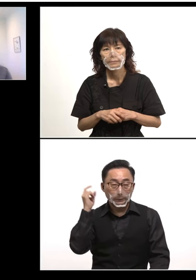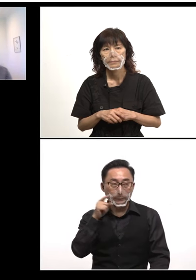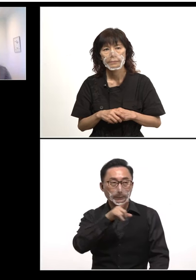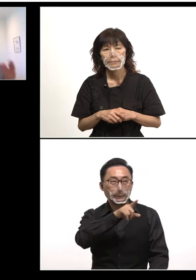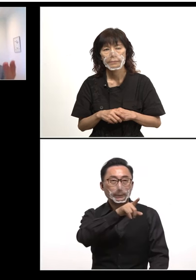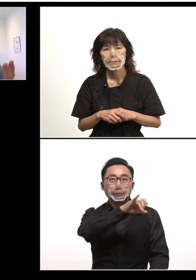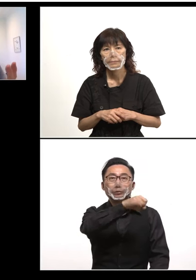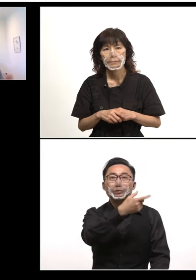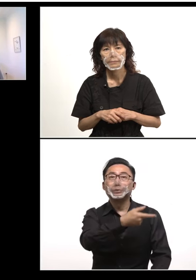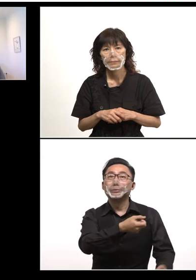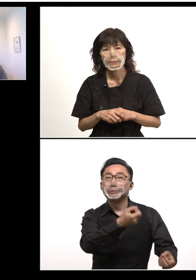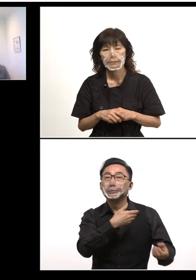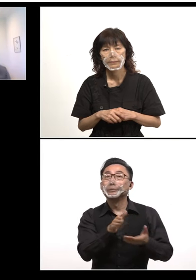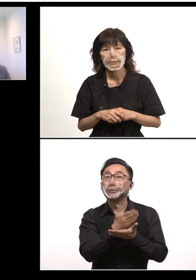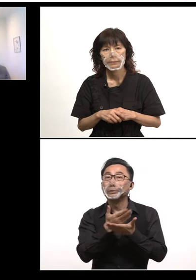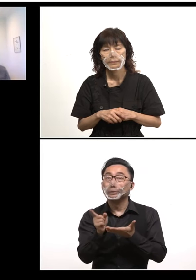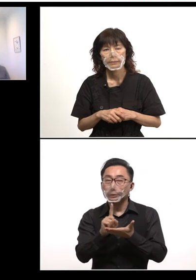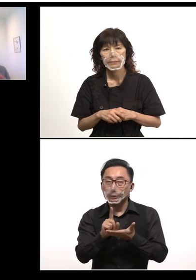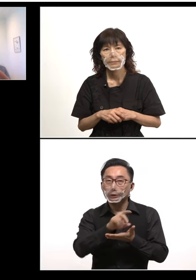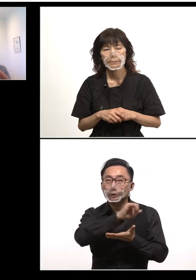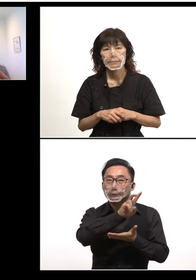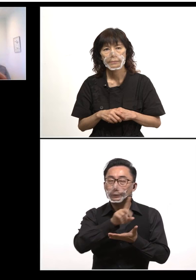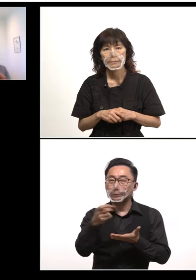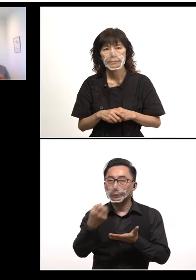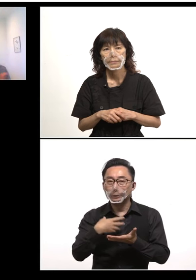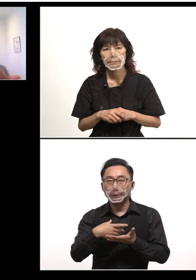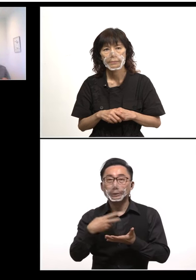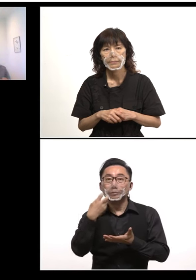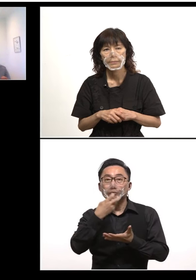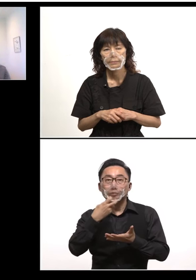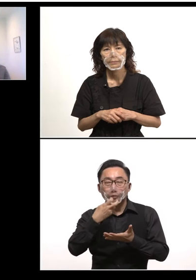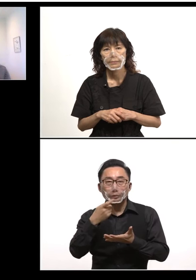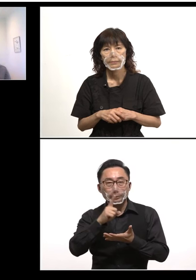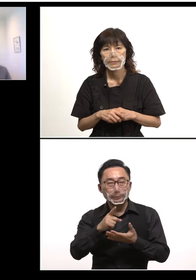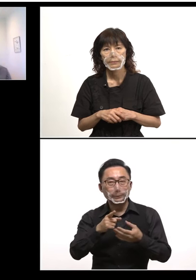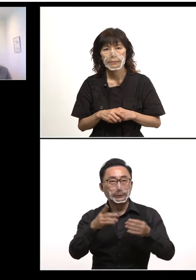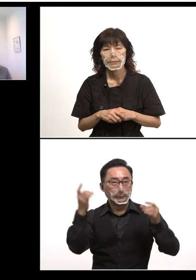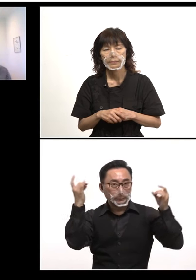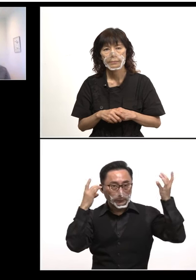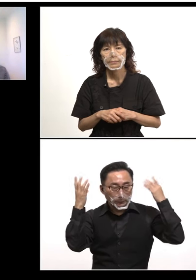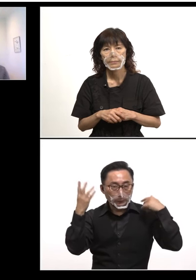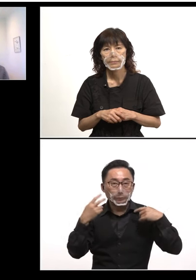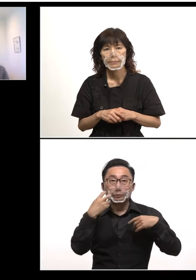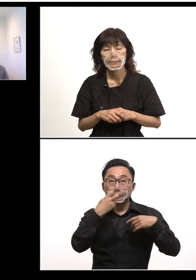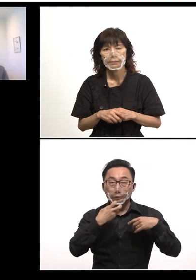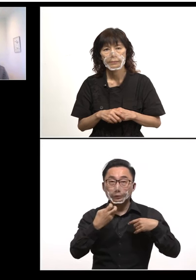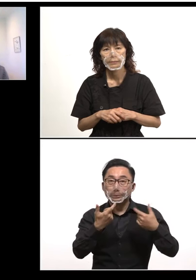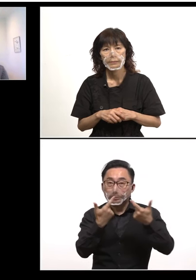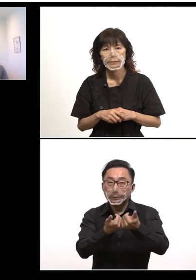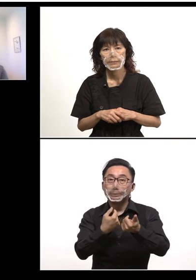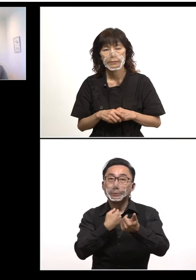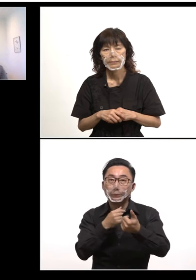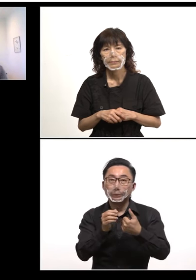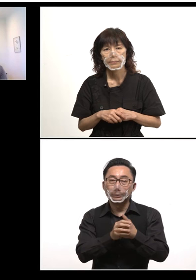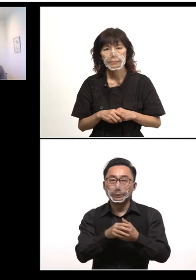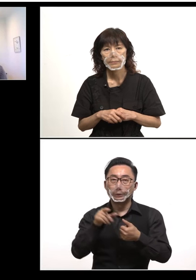find a sonic language for the show, because actually our deaf collaborators felt very strongly that we shouldn't